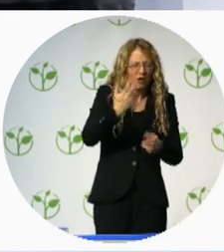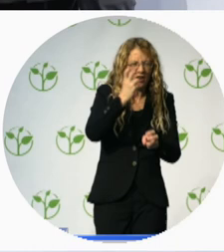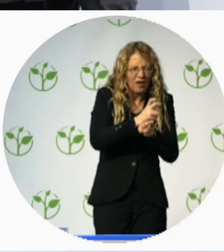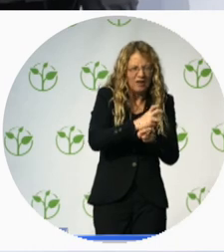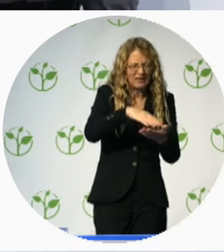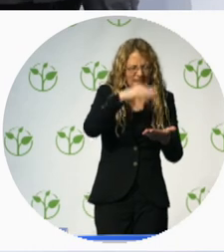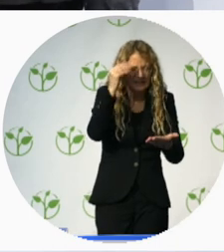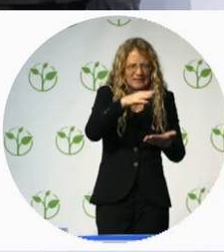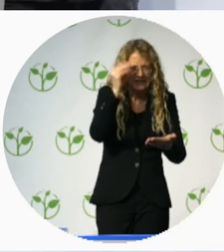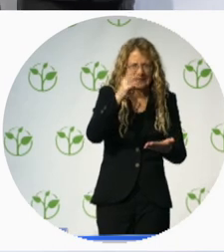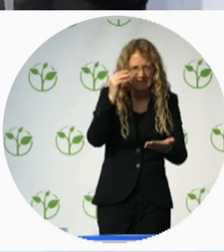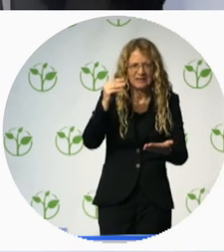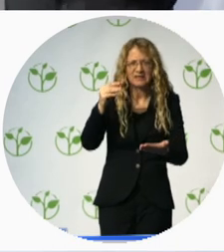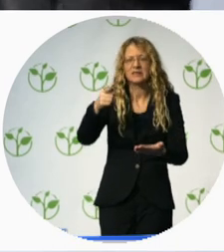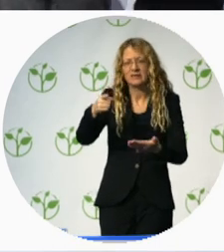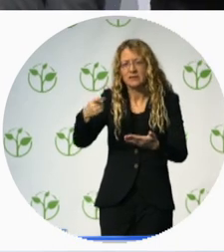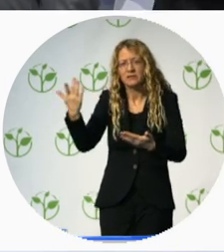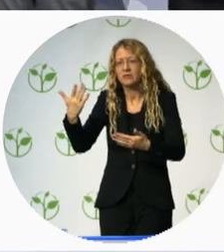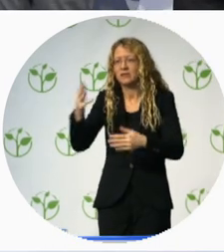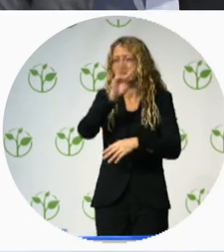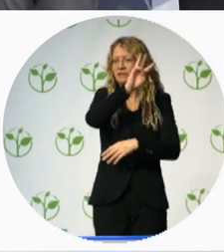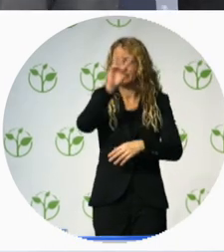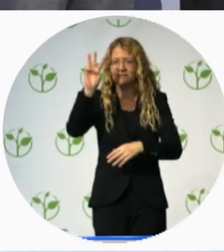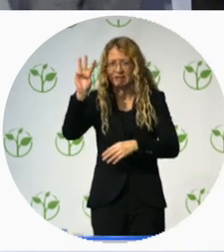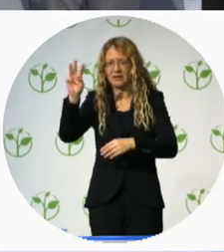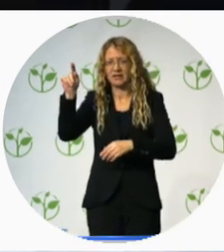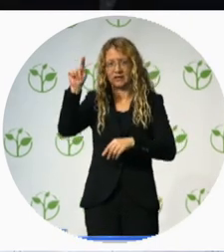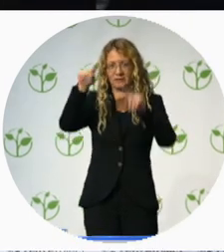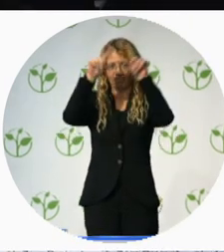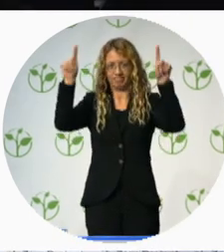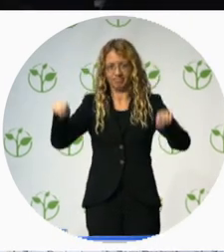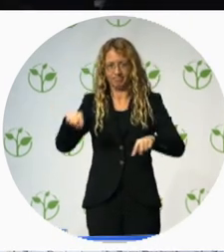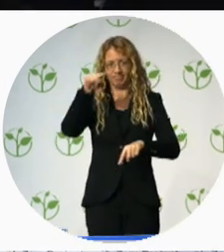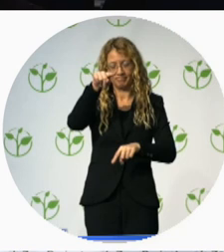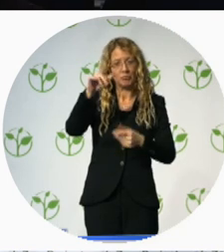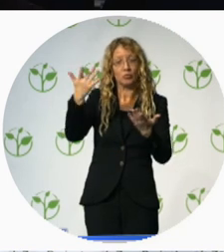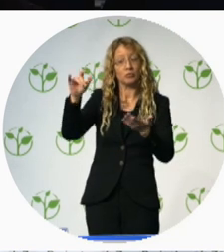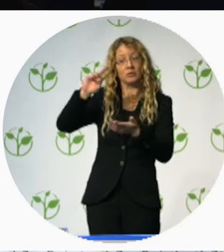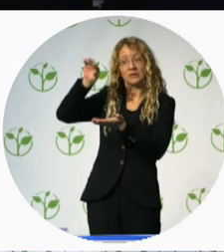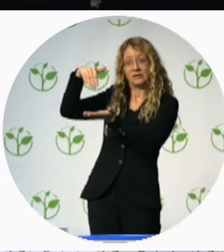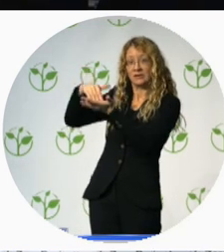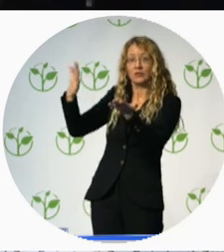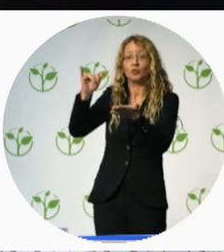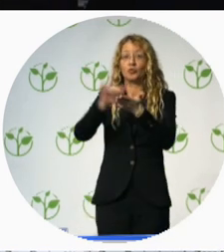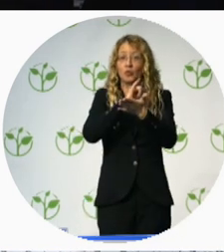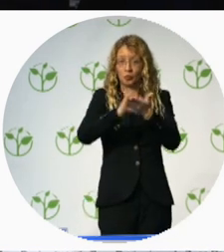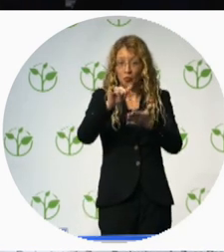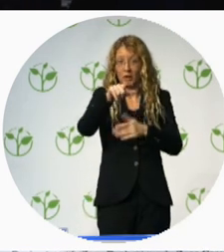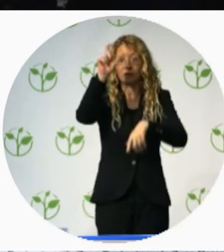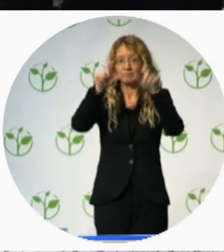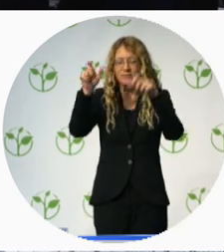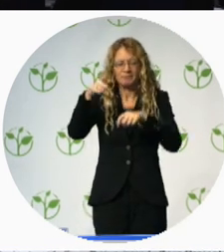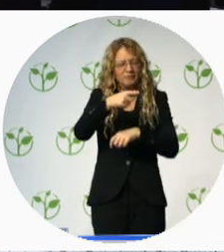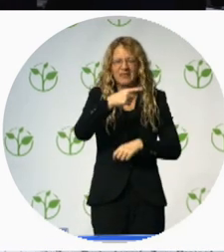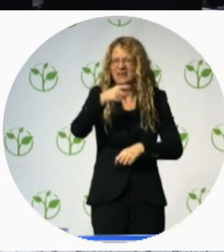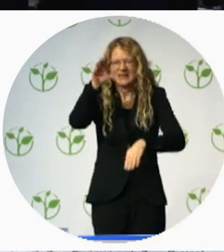is managed and operated by the New York-based National Center for Learning Disabilities. It offers more than 2,500 pieces